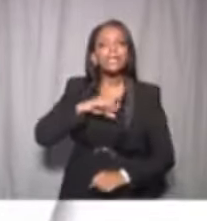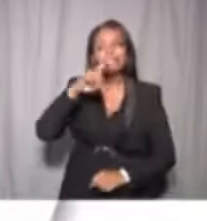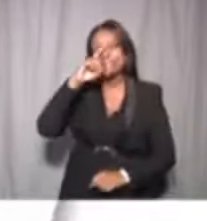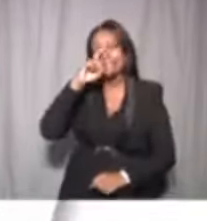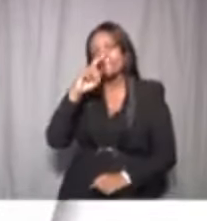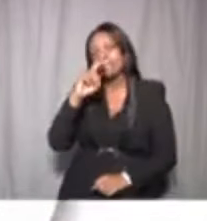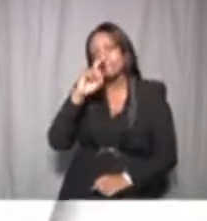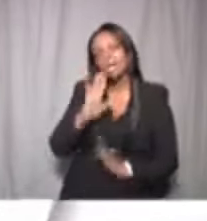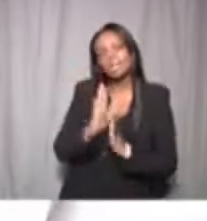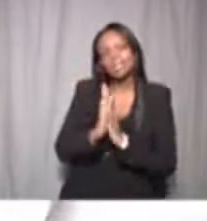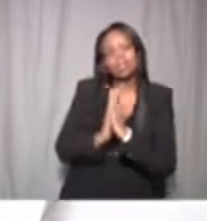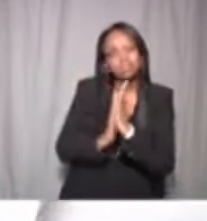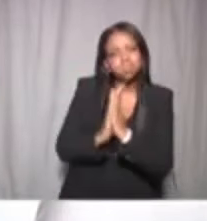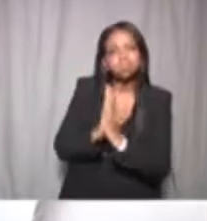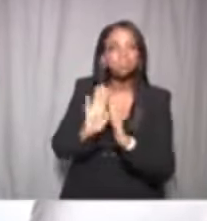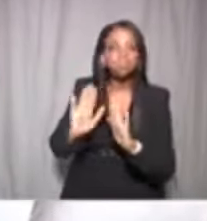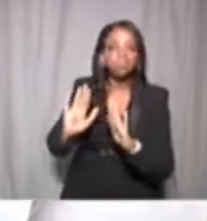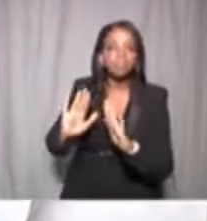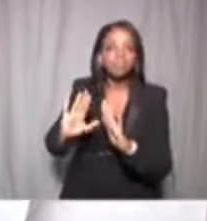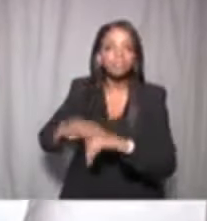You are too desperate.